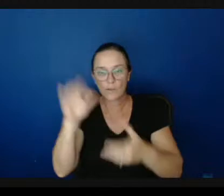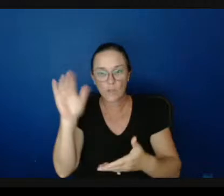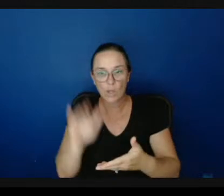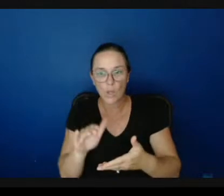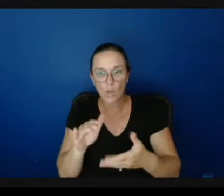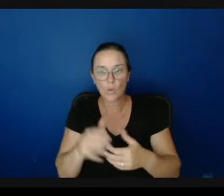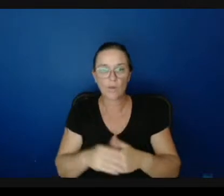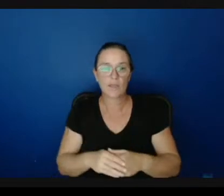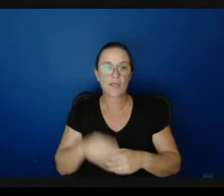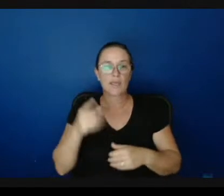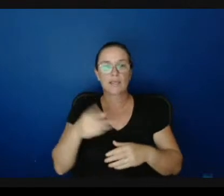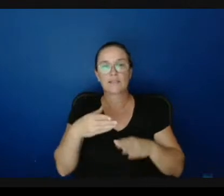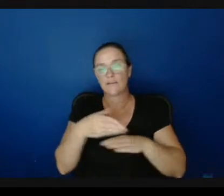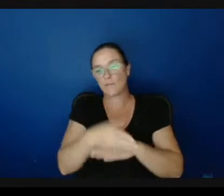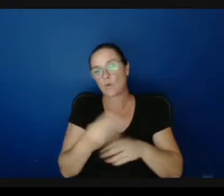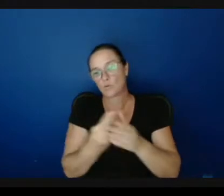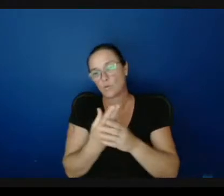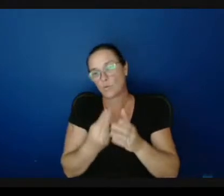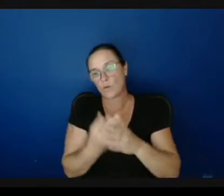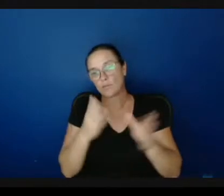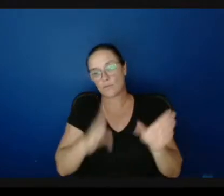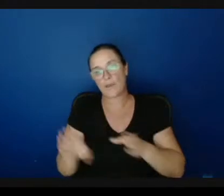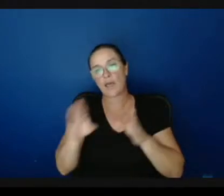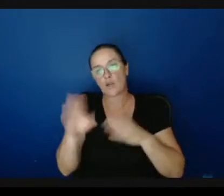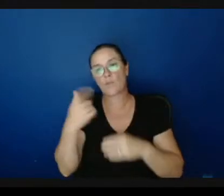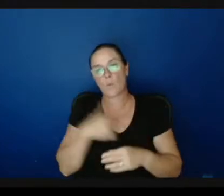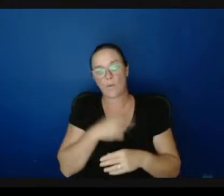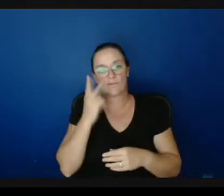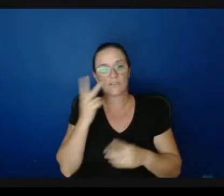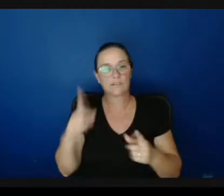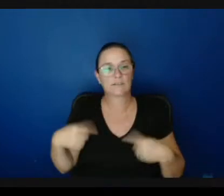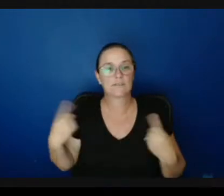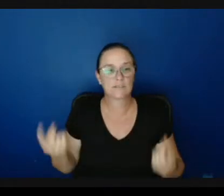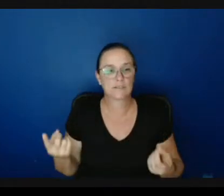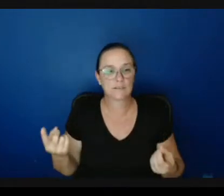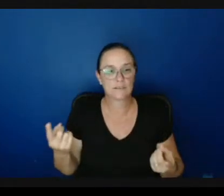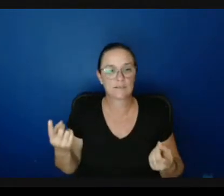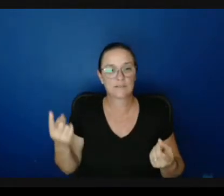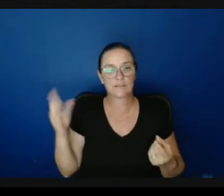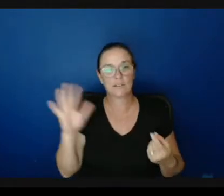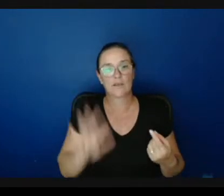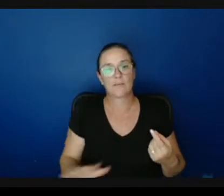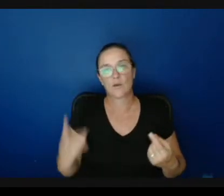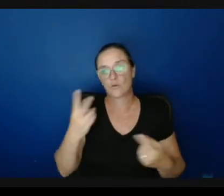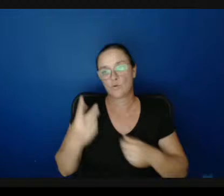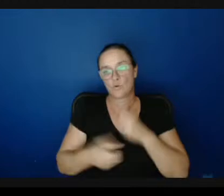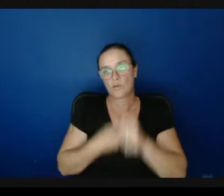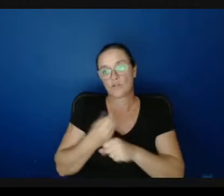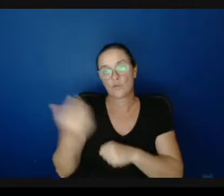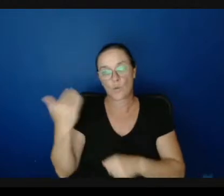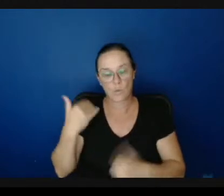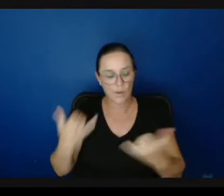that post-eruption pattern that we've seen since about 2 years ago now.